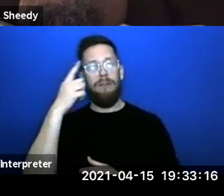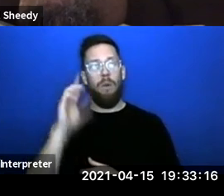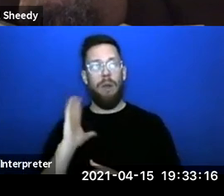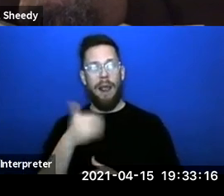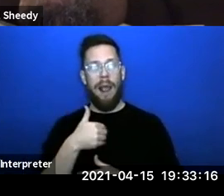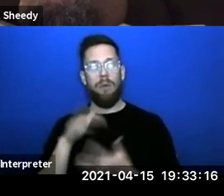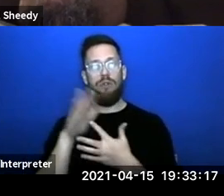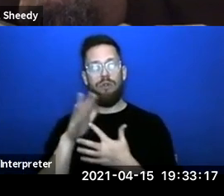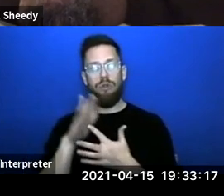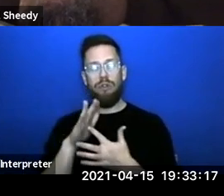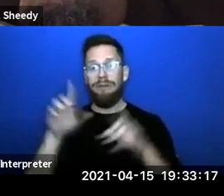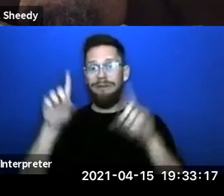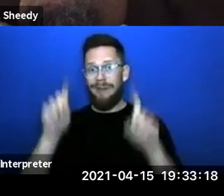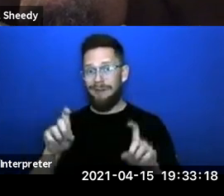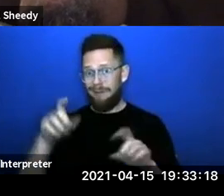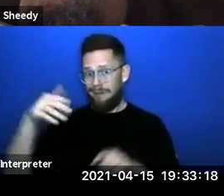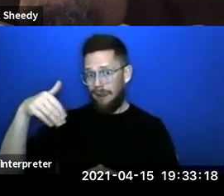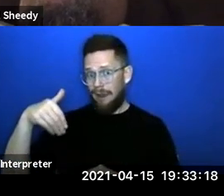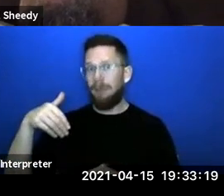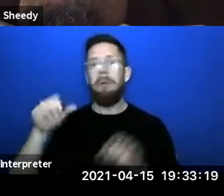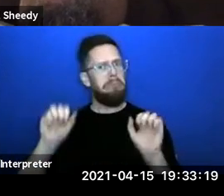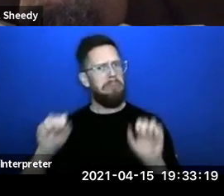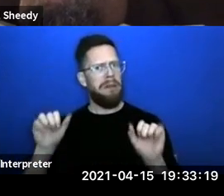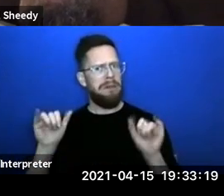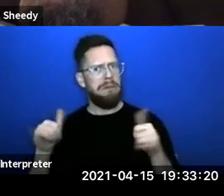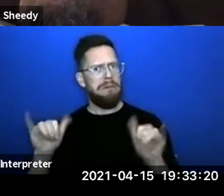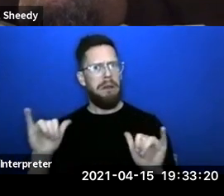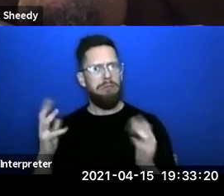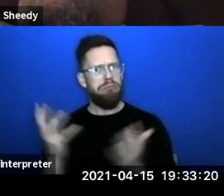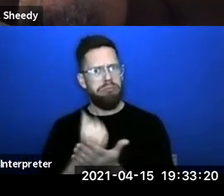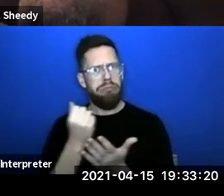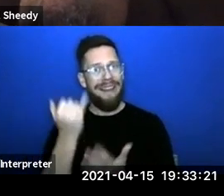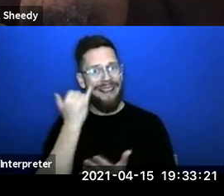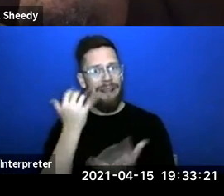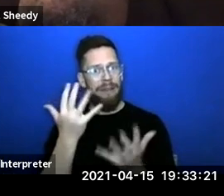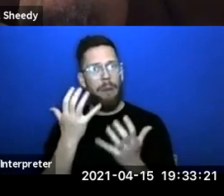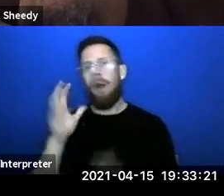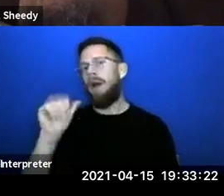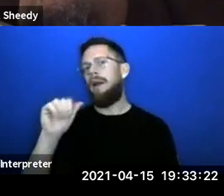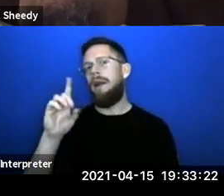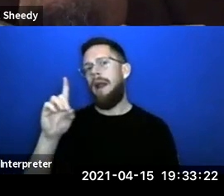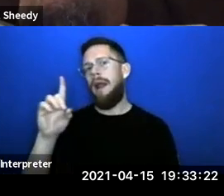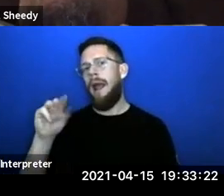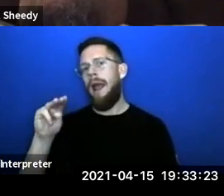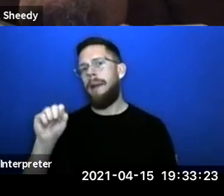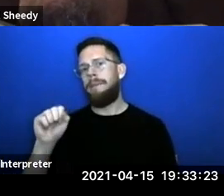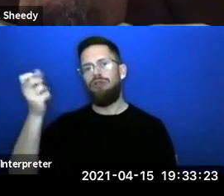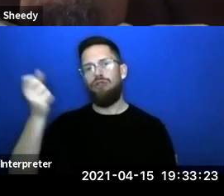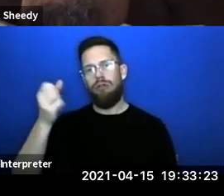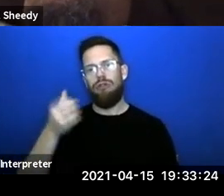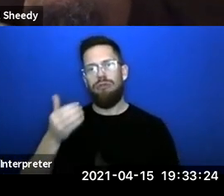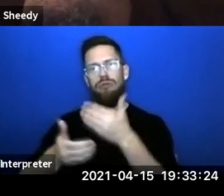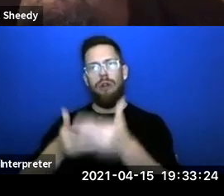yet tested, they still are able to take the test if they're interested in the Adams Scholarship process.